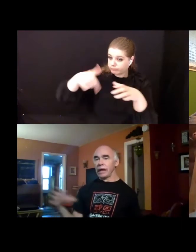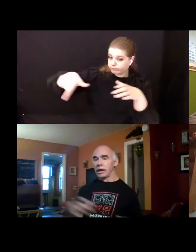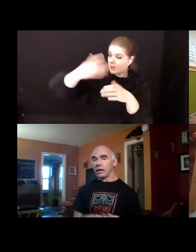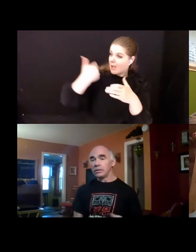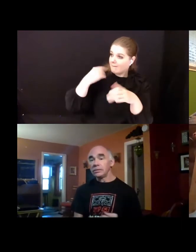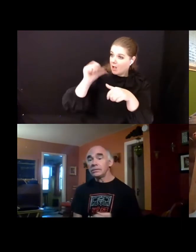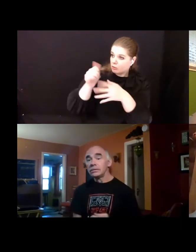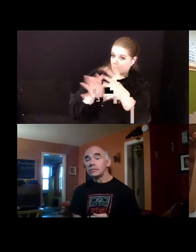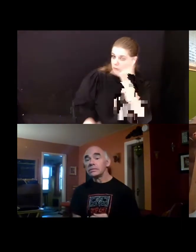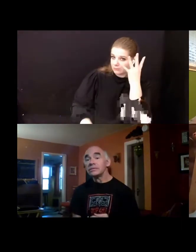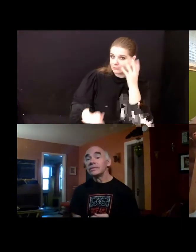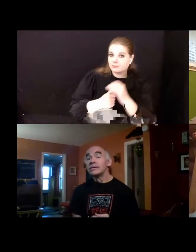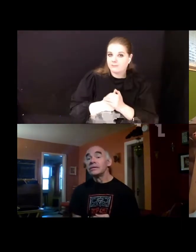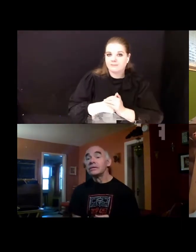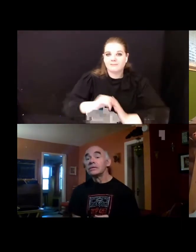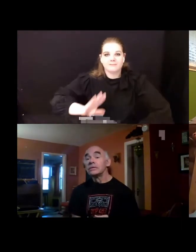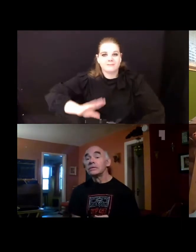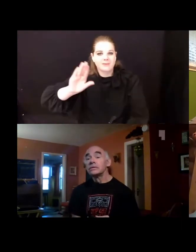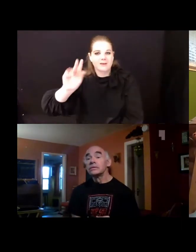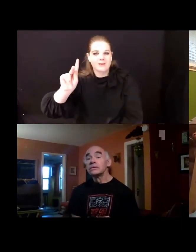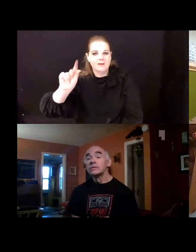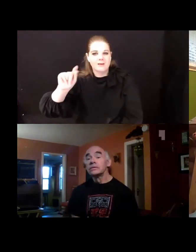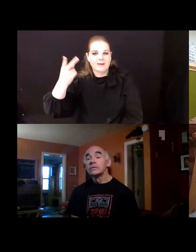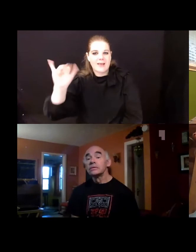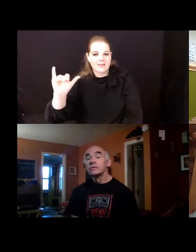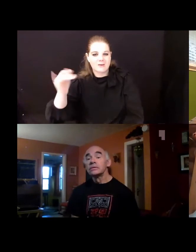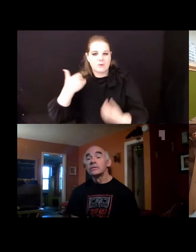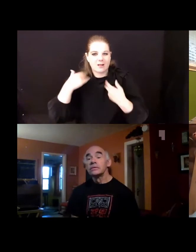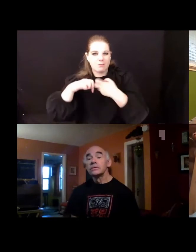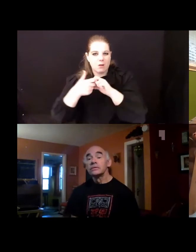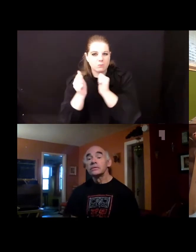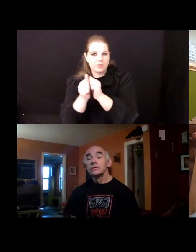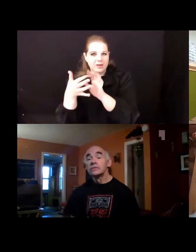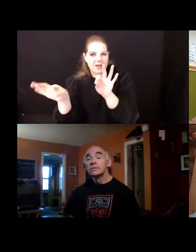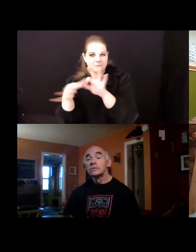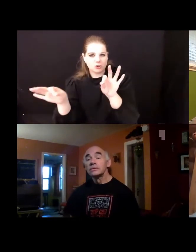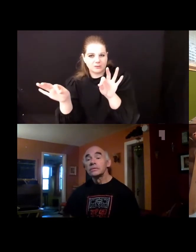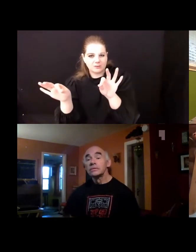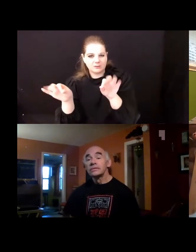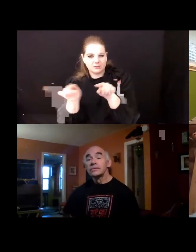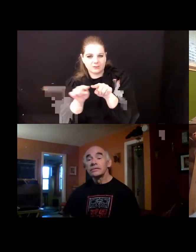Steve, this is Kathy. We had a problem with the captions there. And so I'm going to go